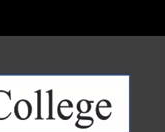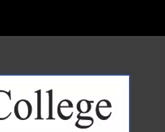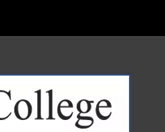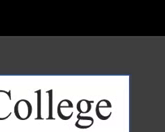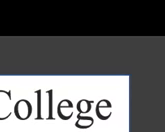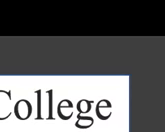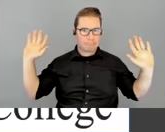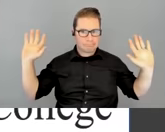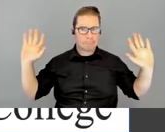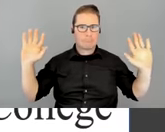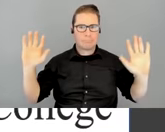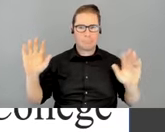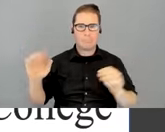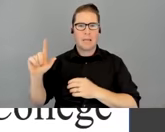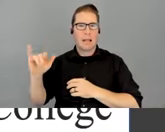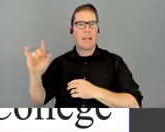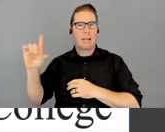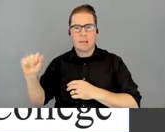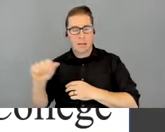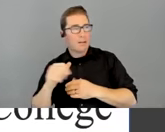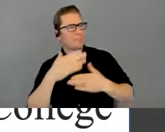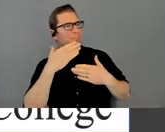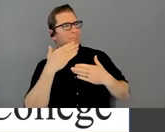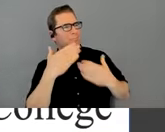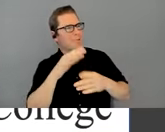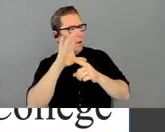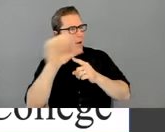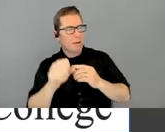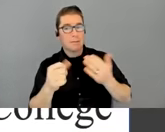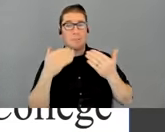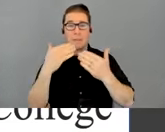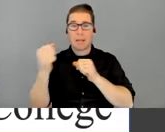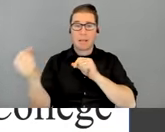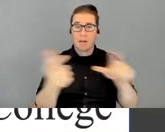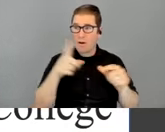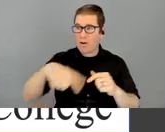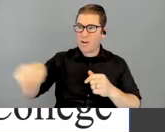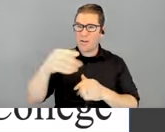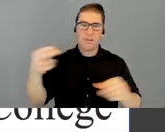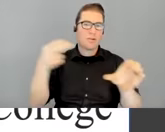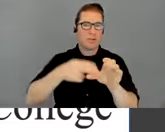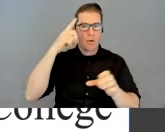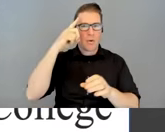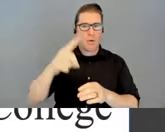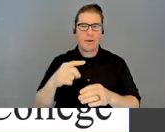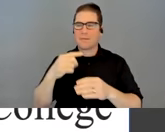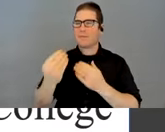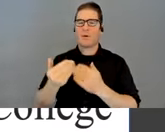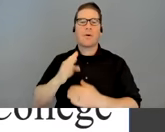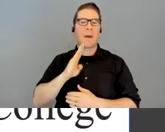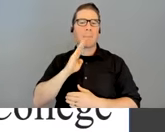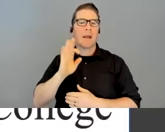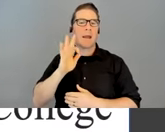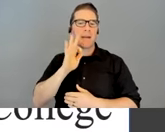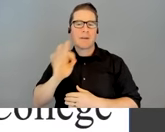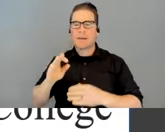Awesome. Thank you. And thank you to everybody that's joined us this morning for breakfast burritos and avoiding burnout. We're glad you made it.